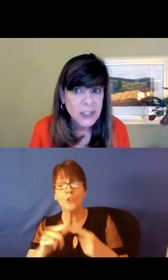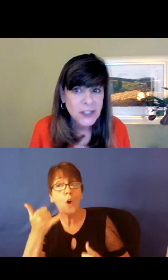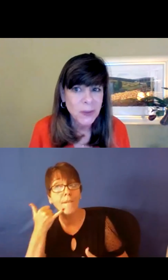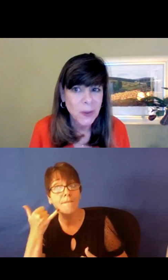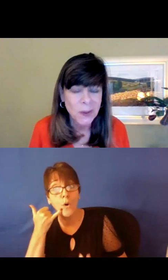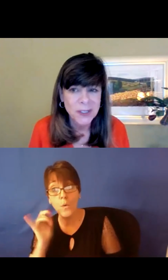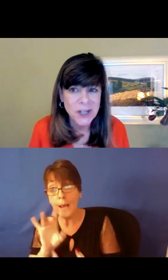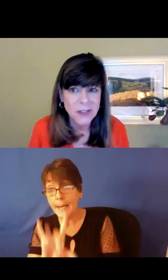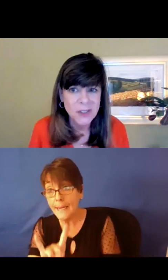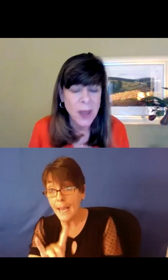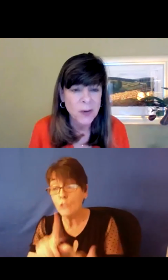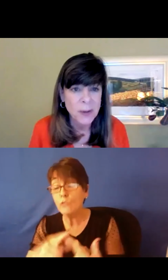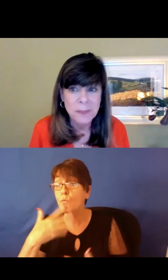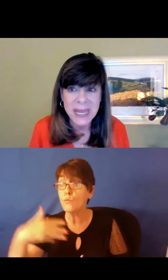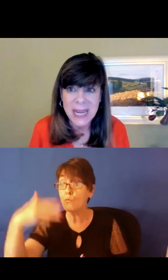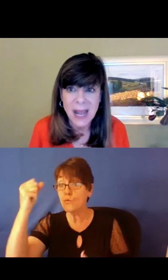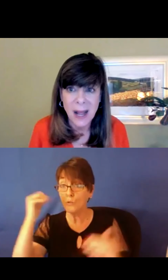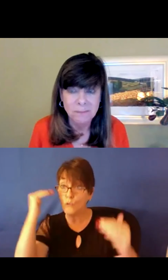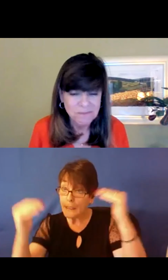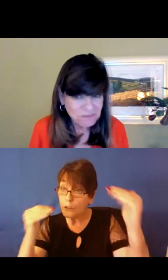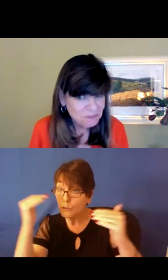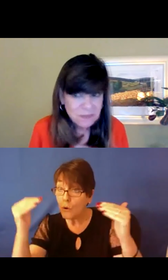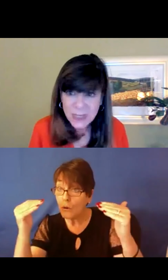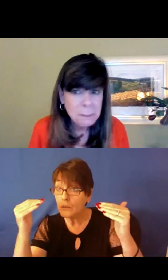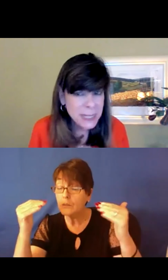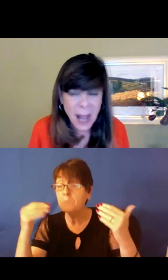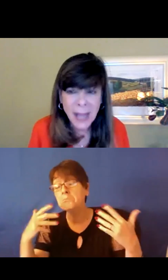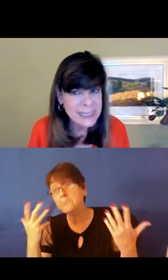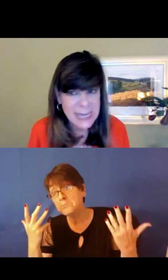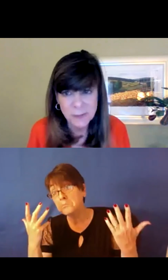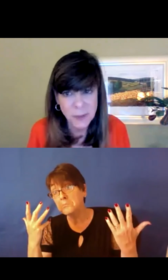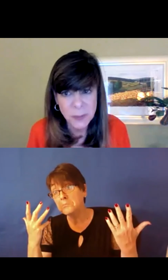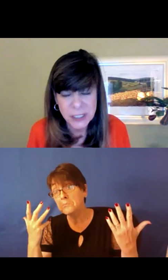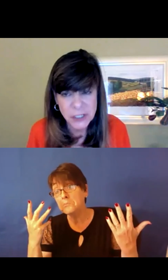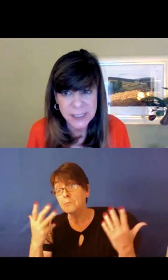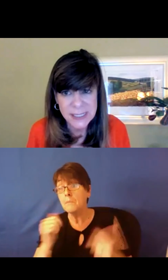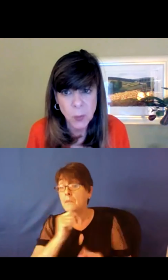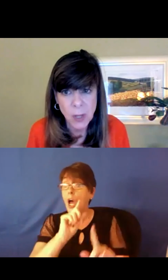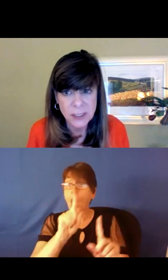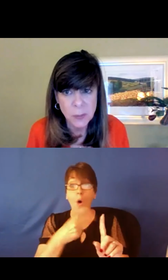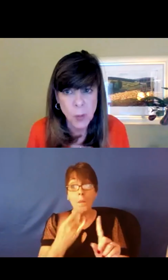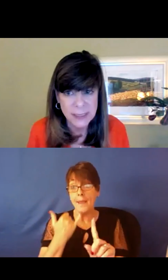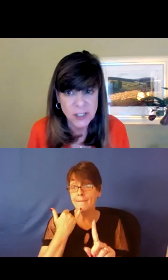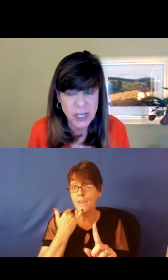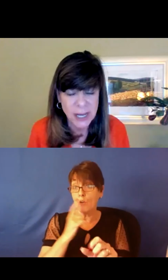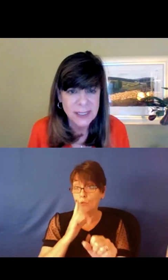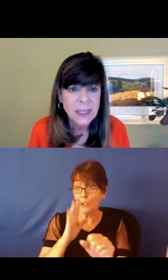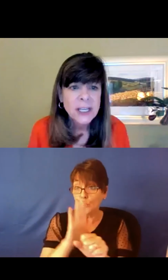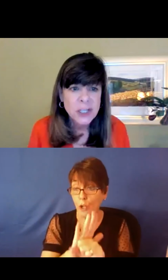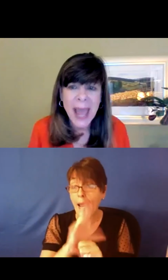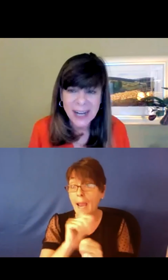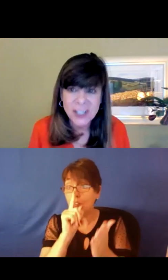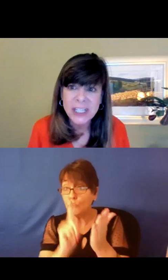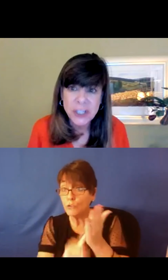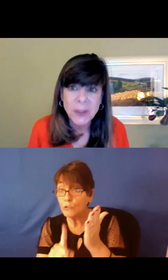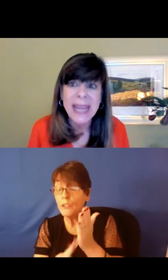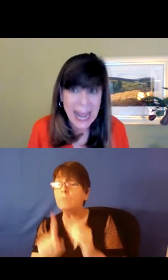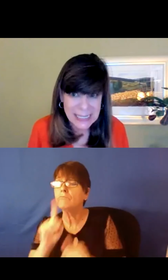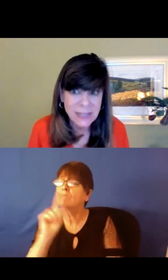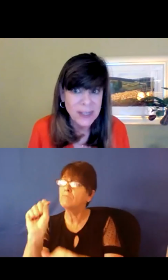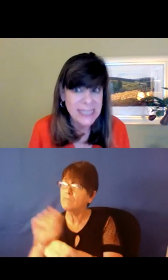connect to older adults, whether it be beyond telephone reassurance and wellness checks, to